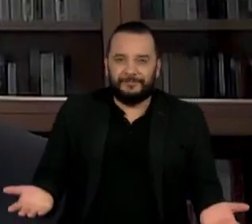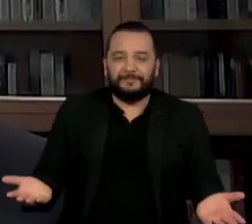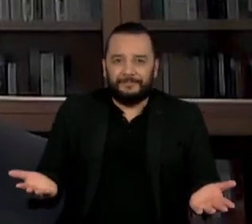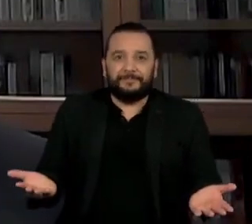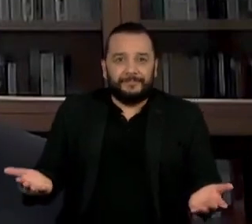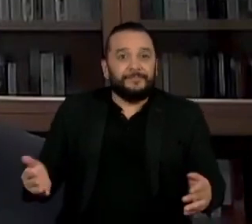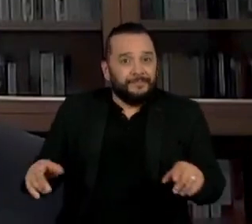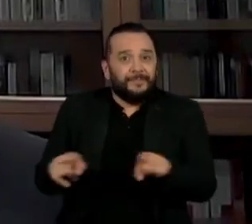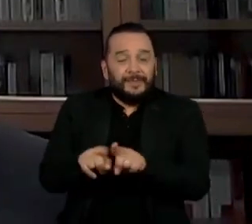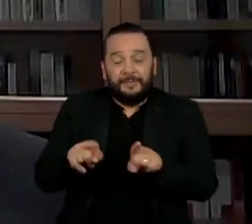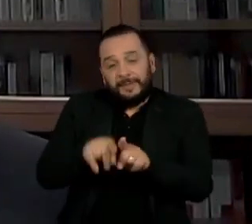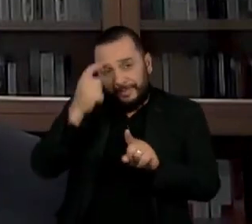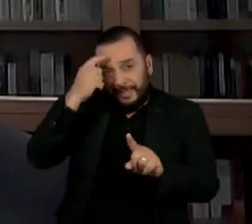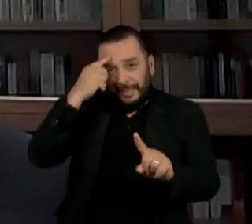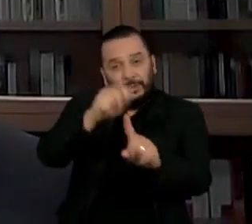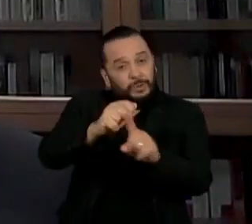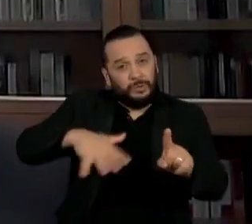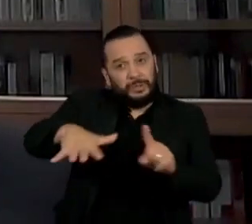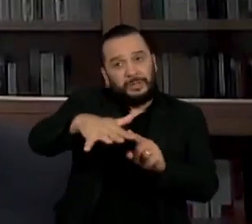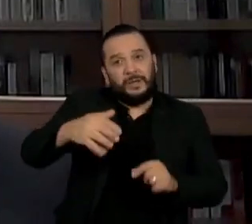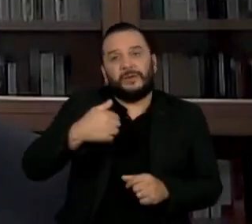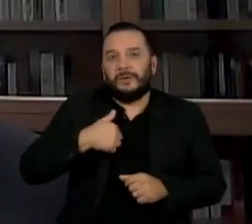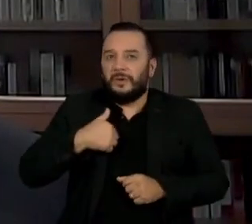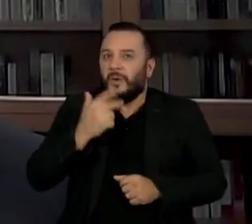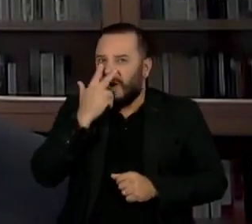Ficção de Eu acho que…